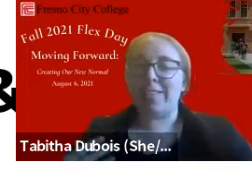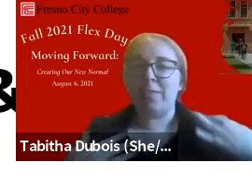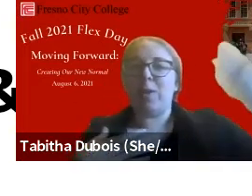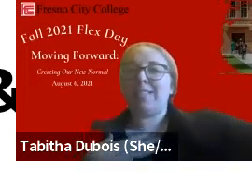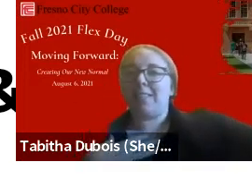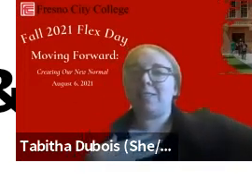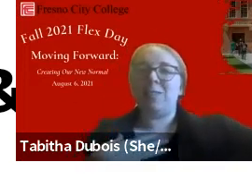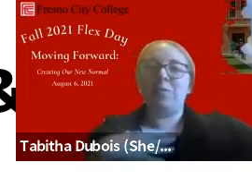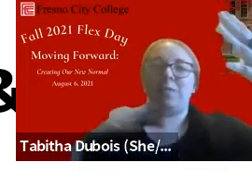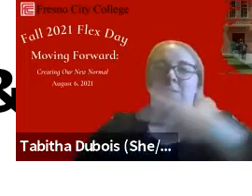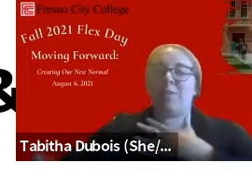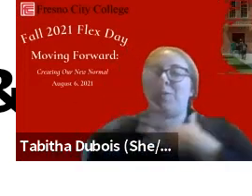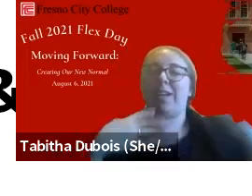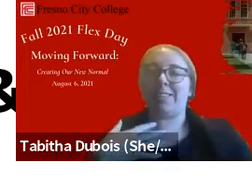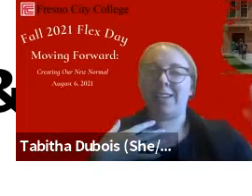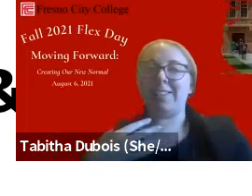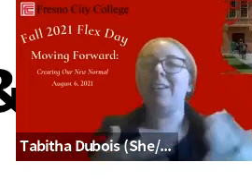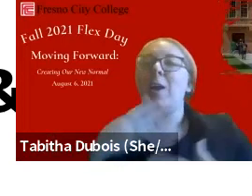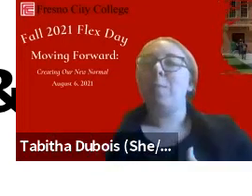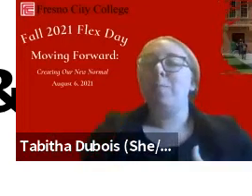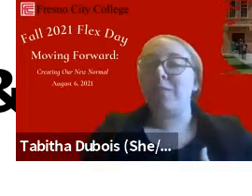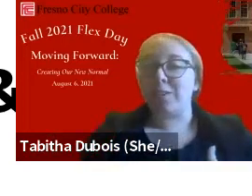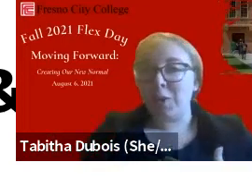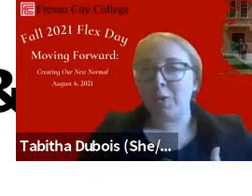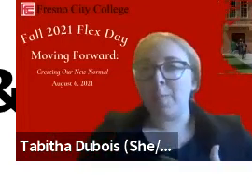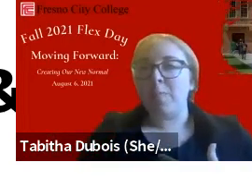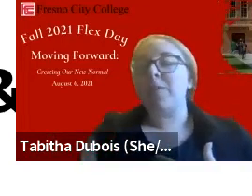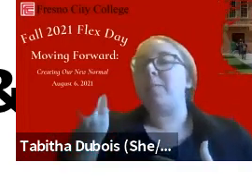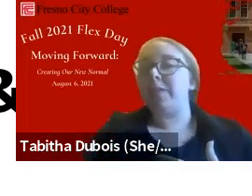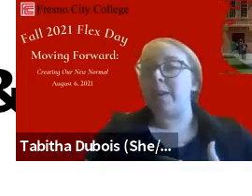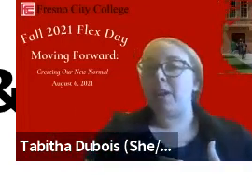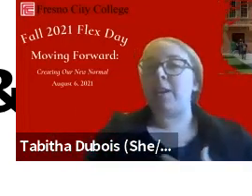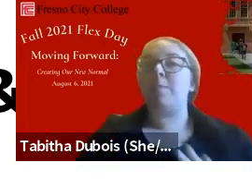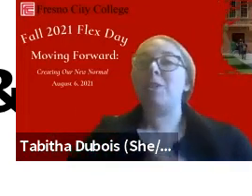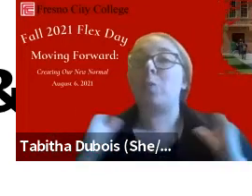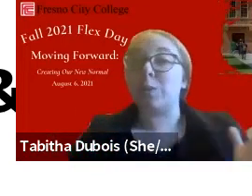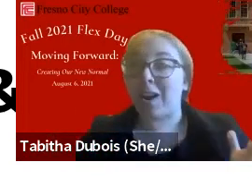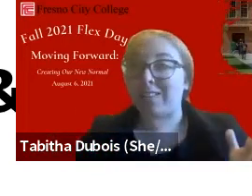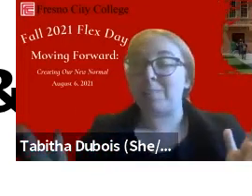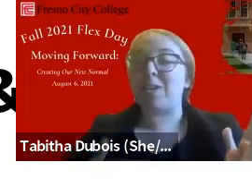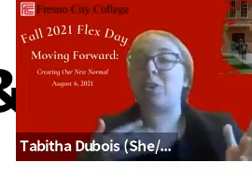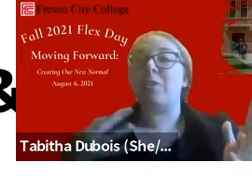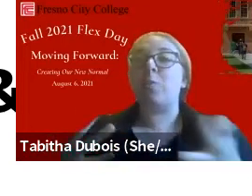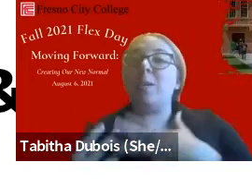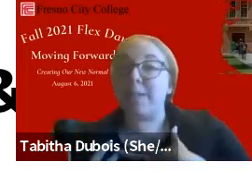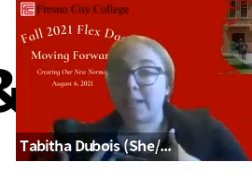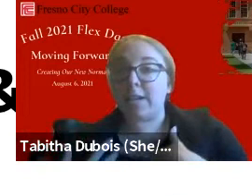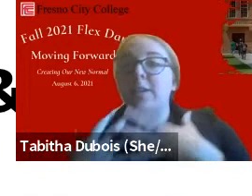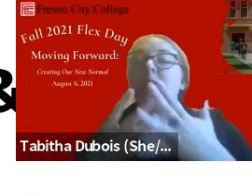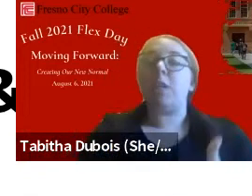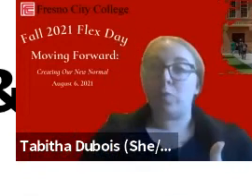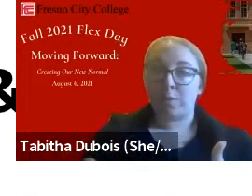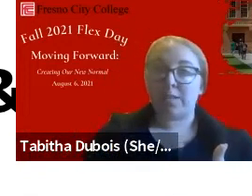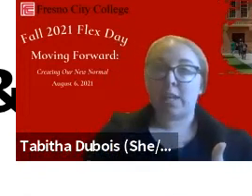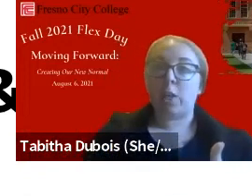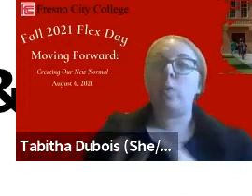We can't see the student, then the student can't see us. But via Zoom, that means the same kind of thing. Make sure we're spotlit, make sure that we can be seen,